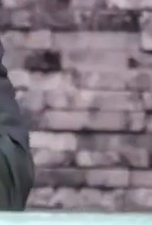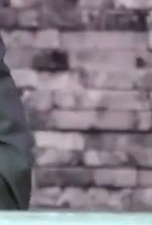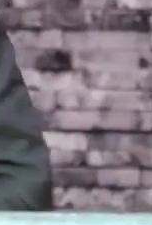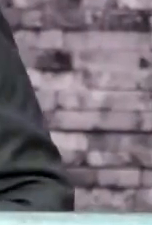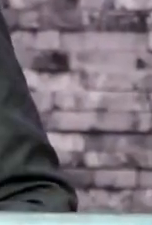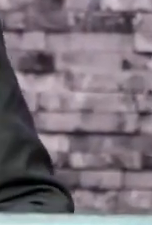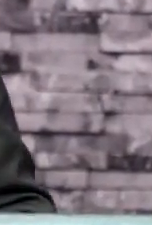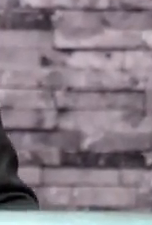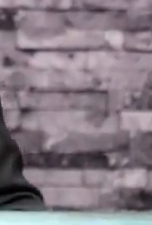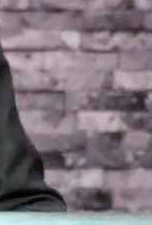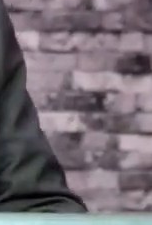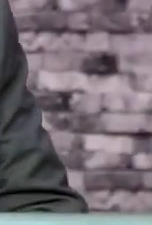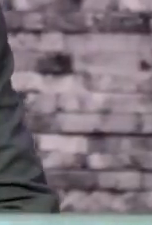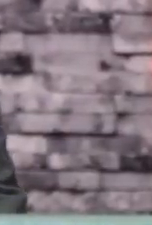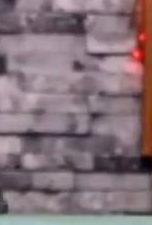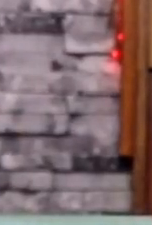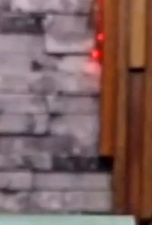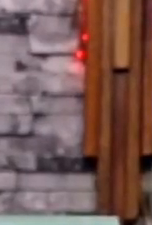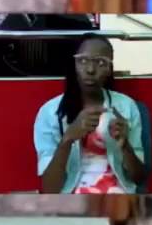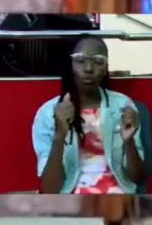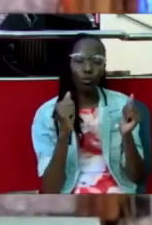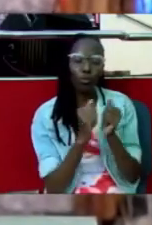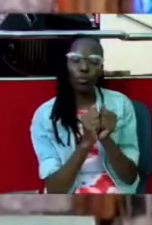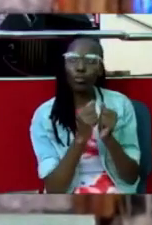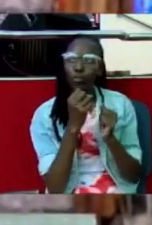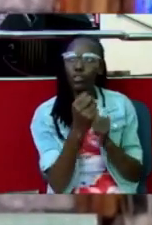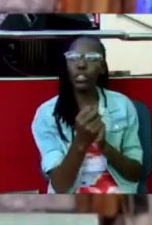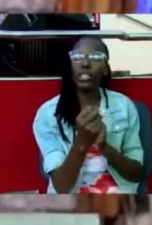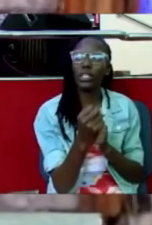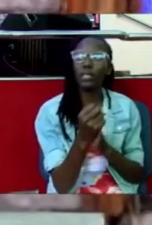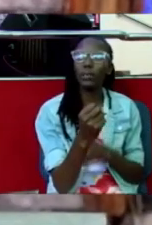to 53 kutoka moja mstari wa kwanza mpaka